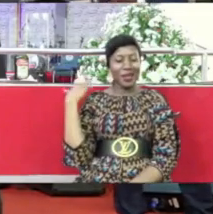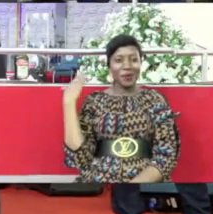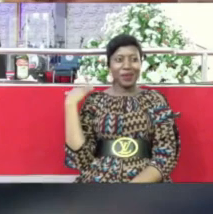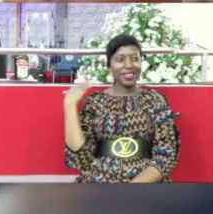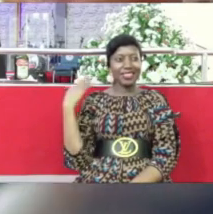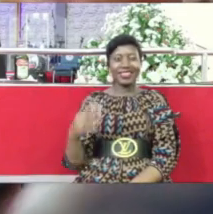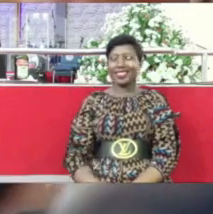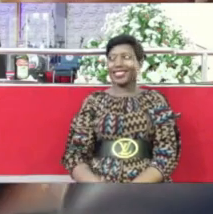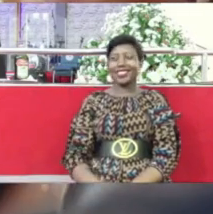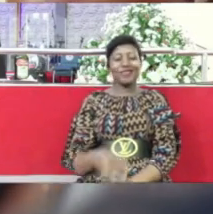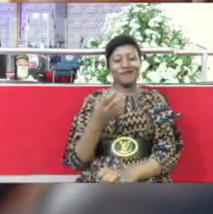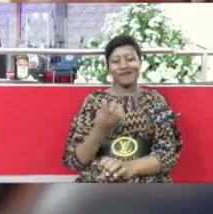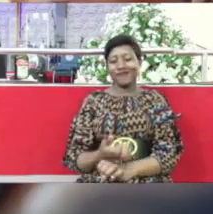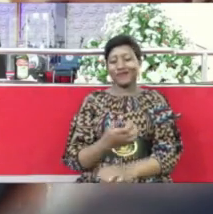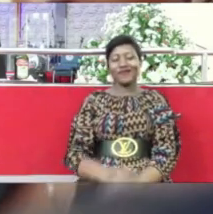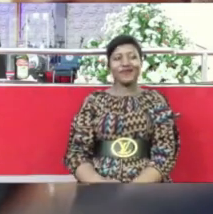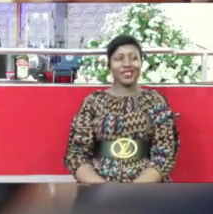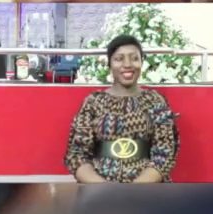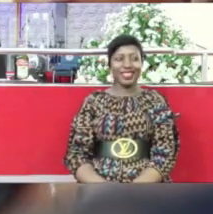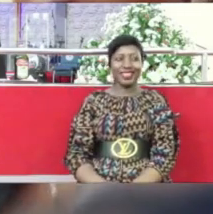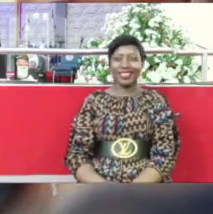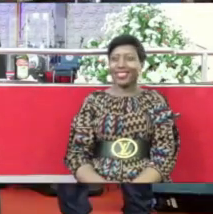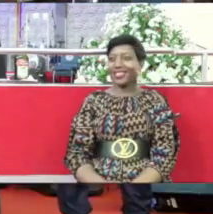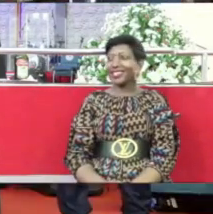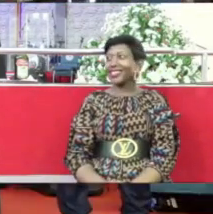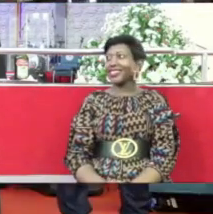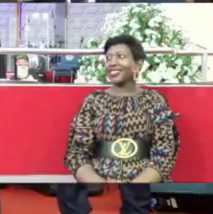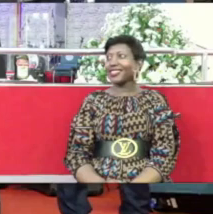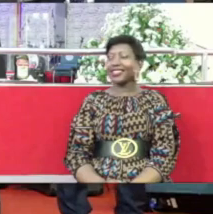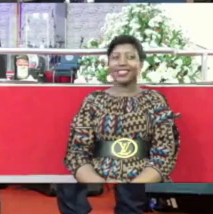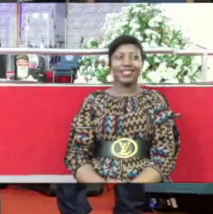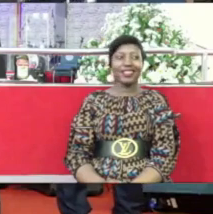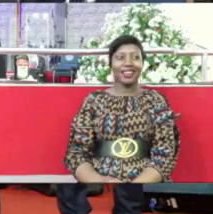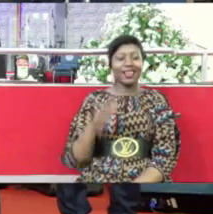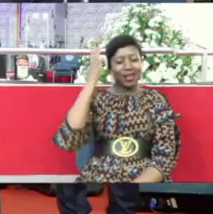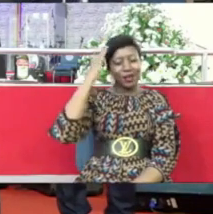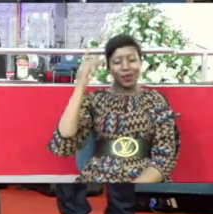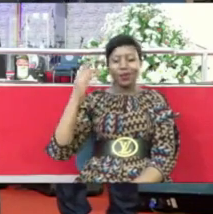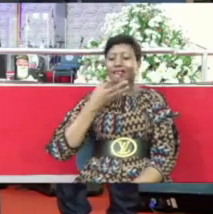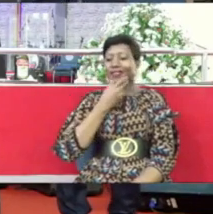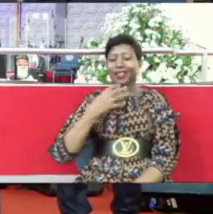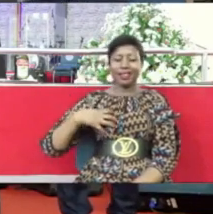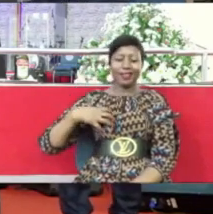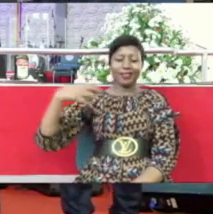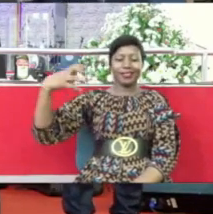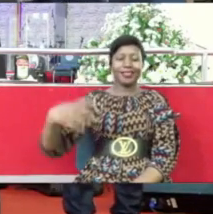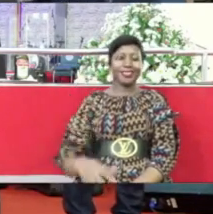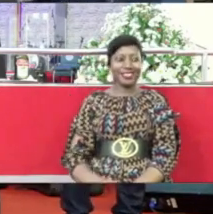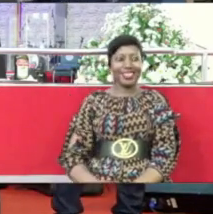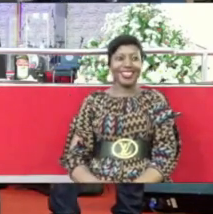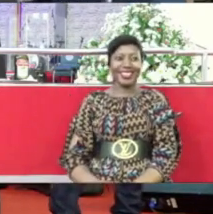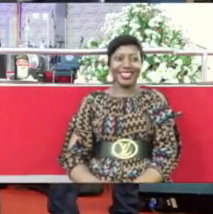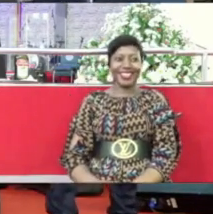sonko. Mimi. You know, sonko. I was the richest. Kwanza hii pesa ya ATM,